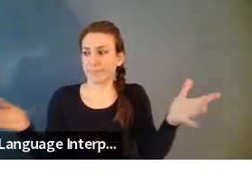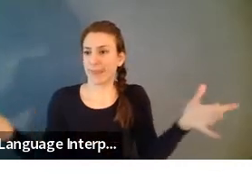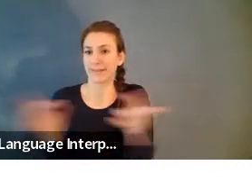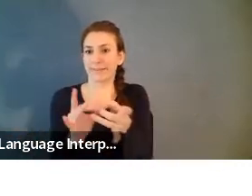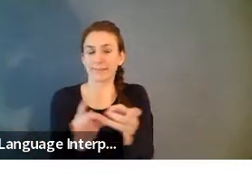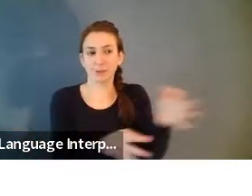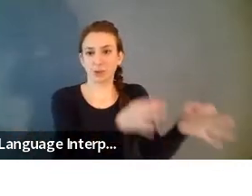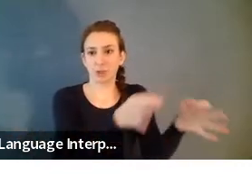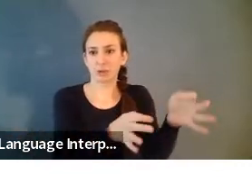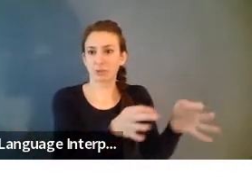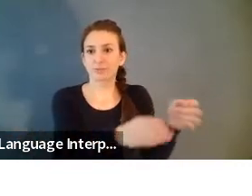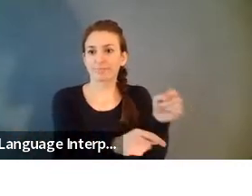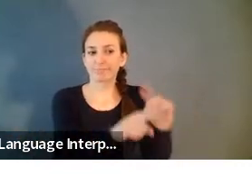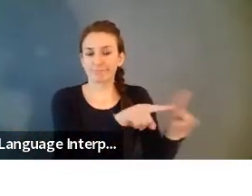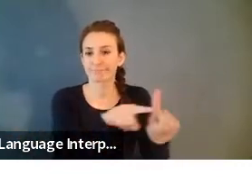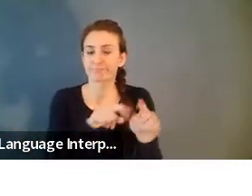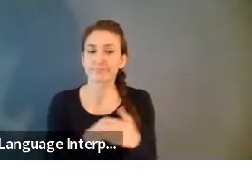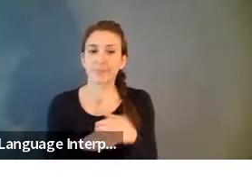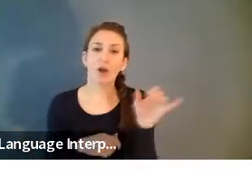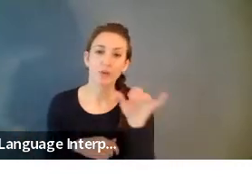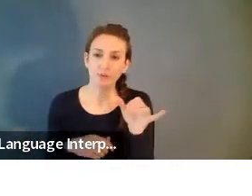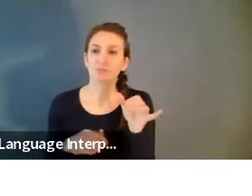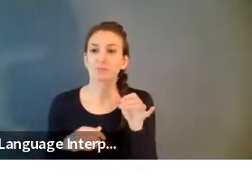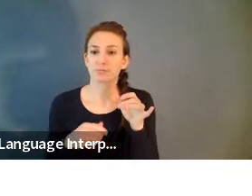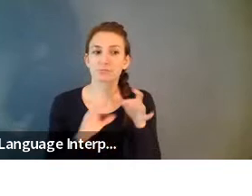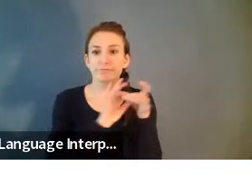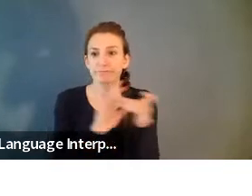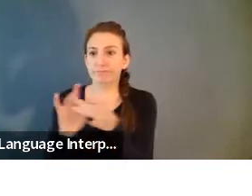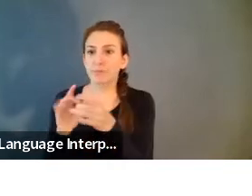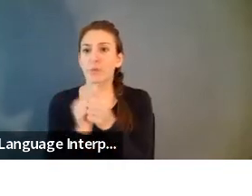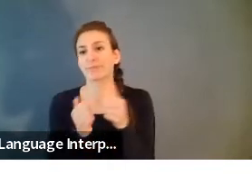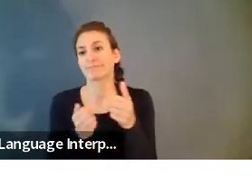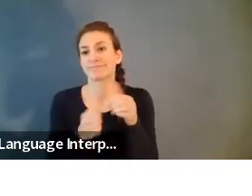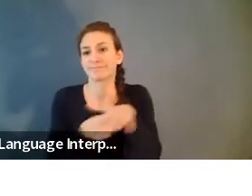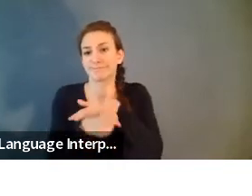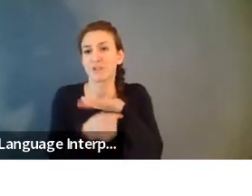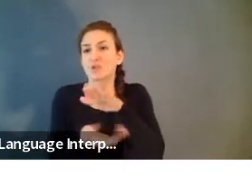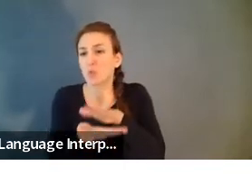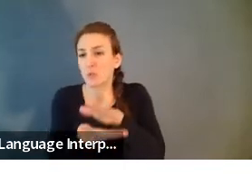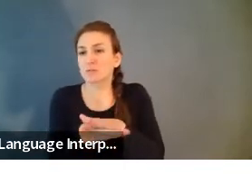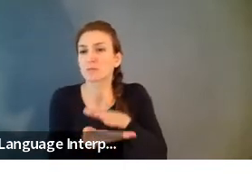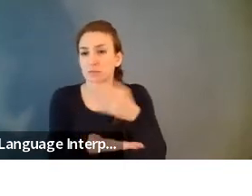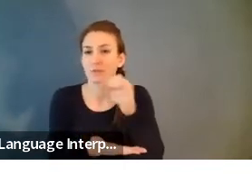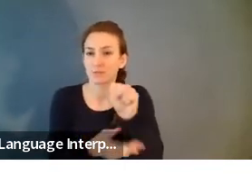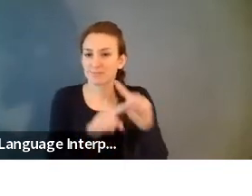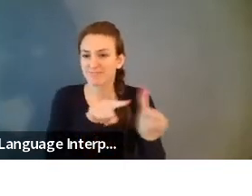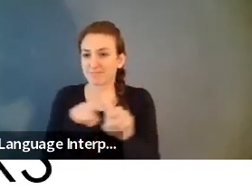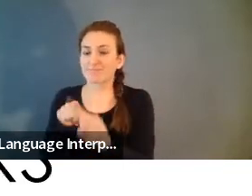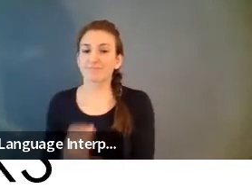so, and then again, the partnering local schools we've already, I think, been discussing. So yeah, next slide.